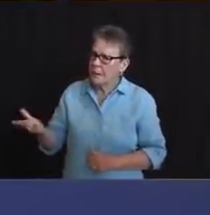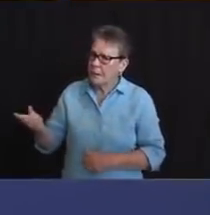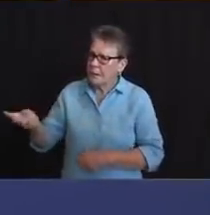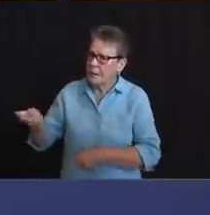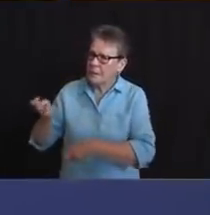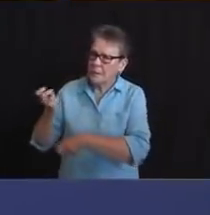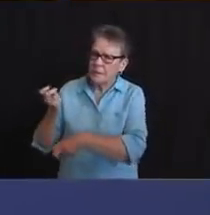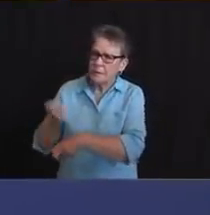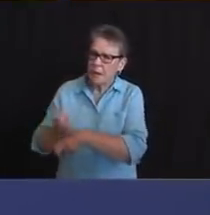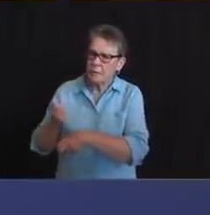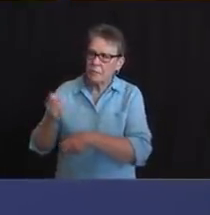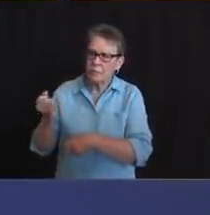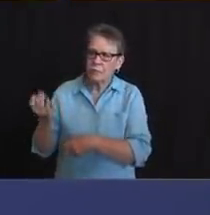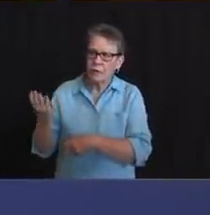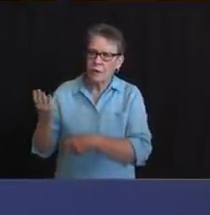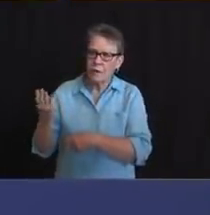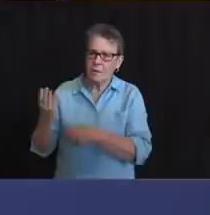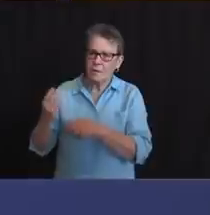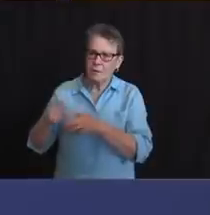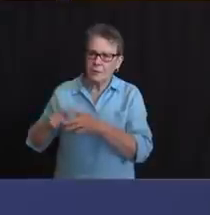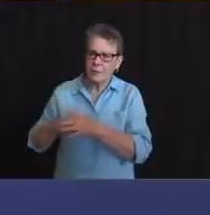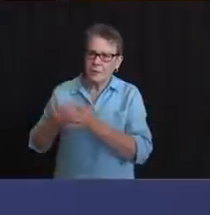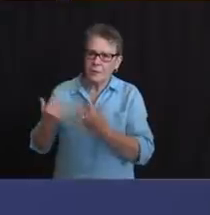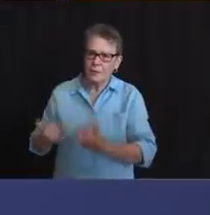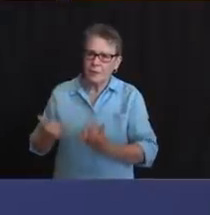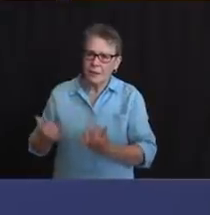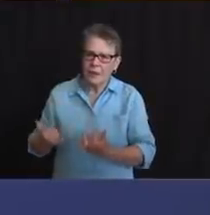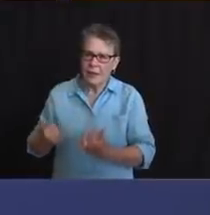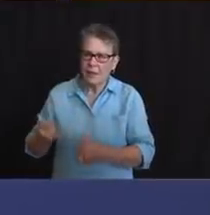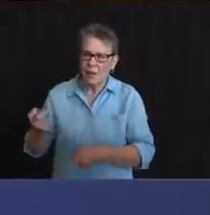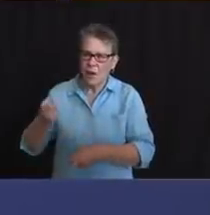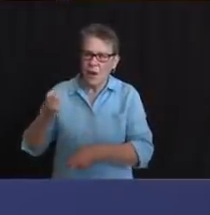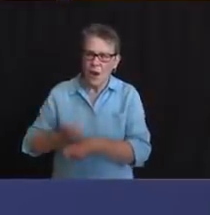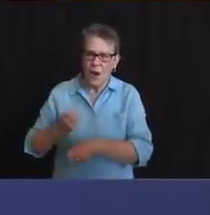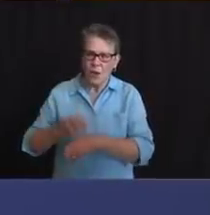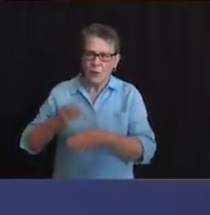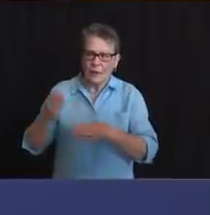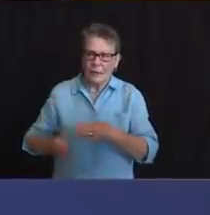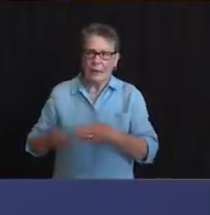weekend on the shooting front.